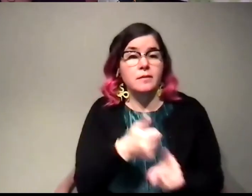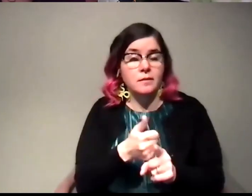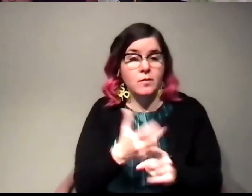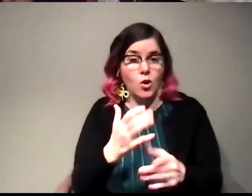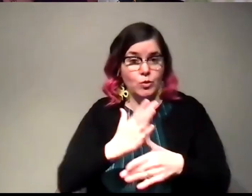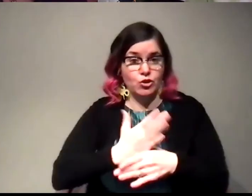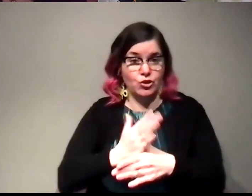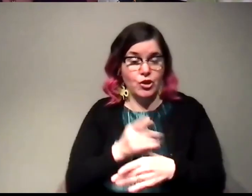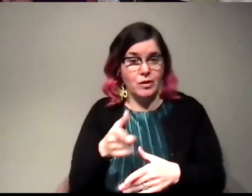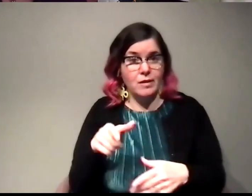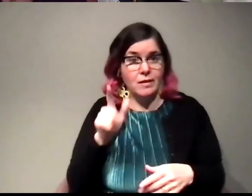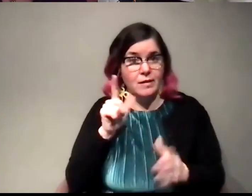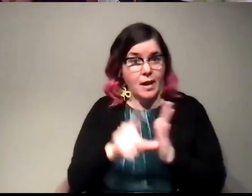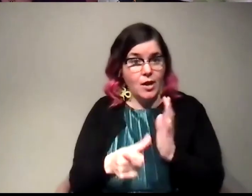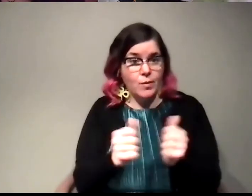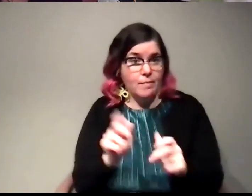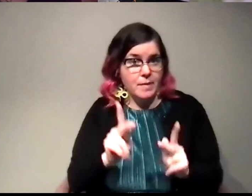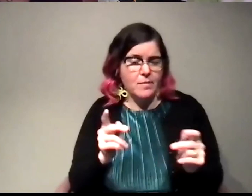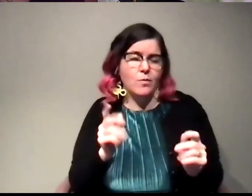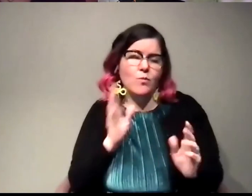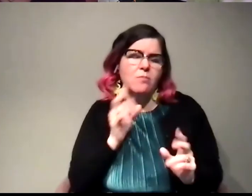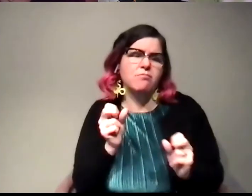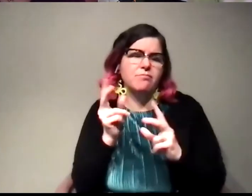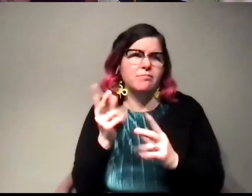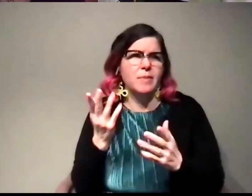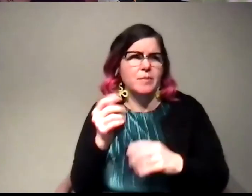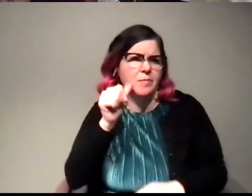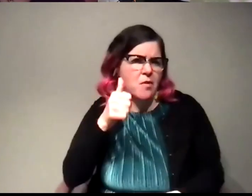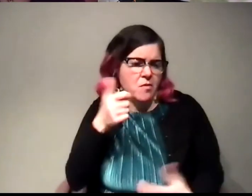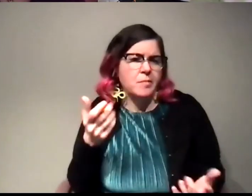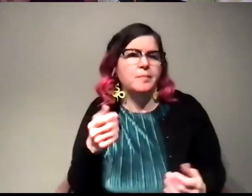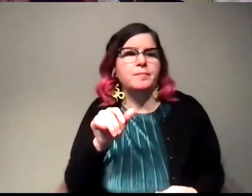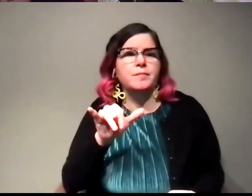this later with folks, it'll be posted probably tomorrow on